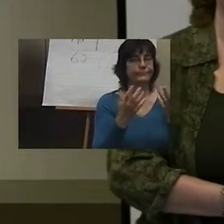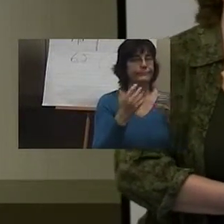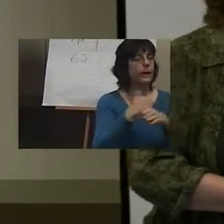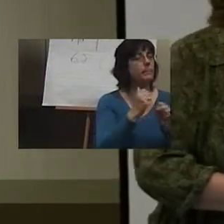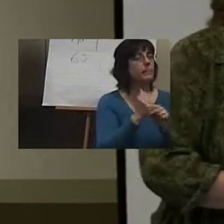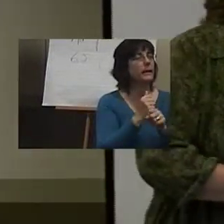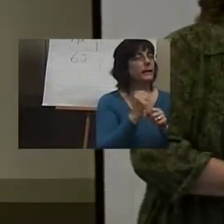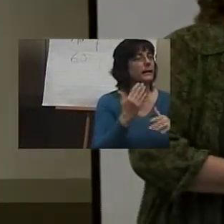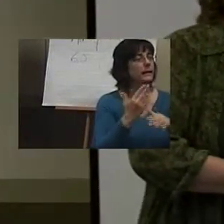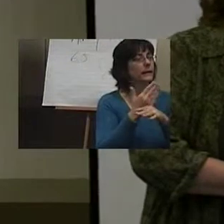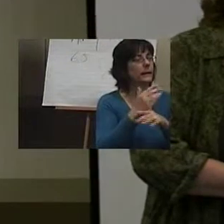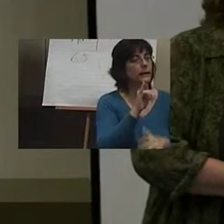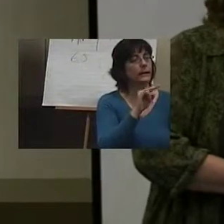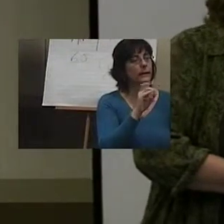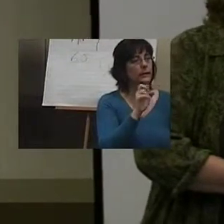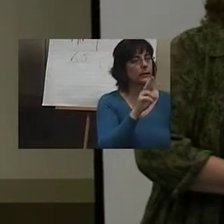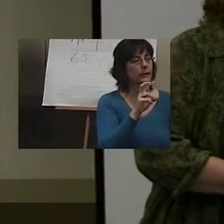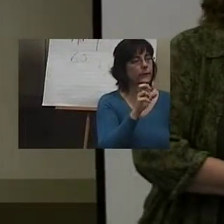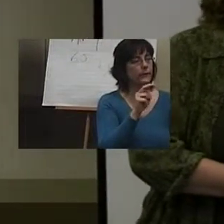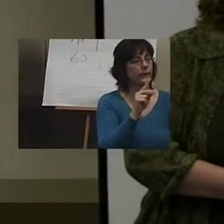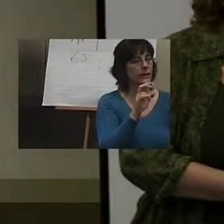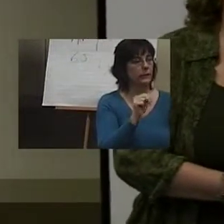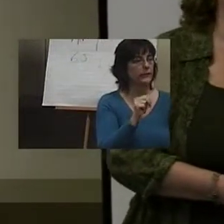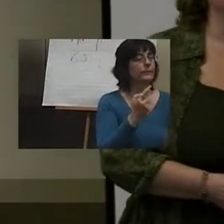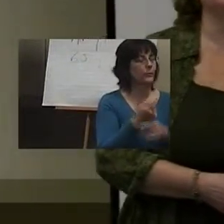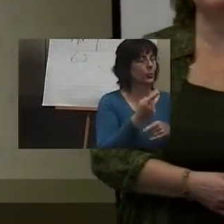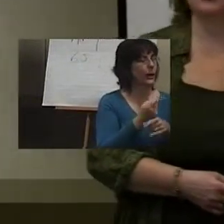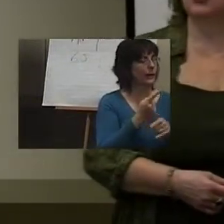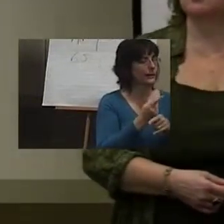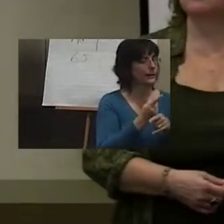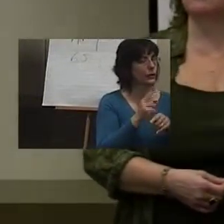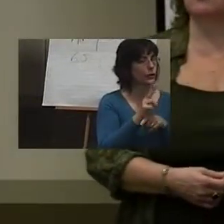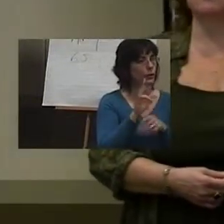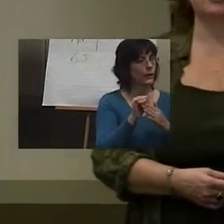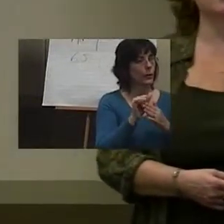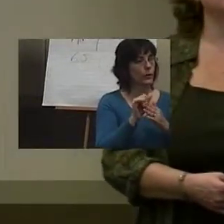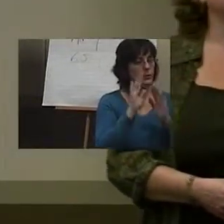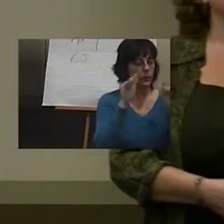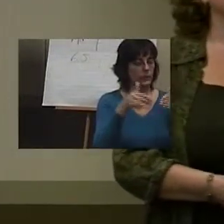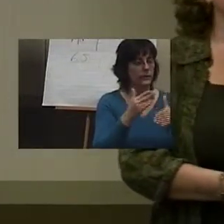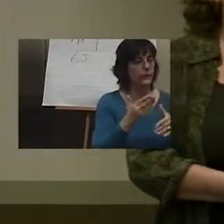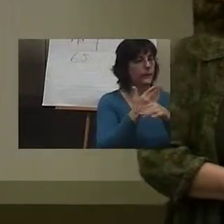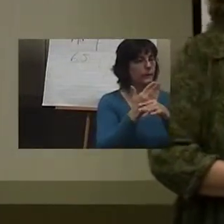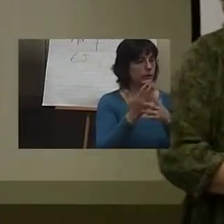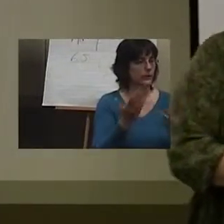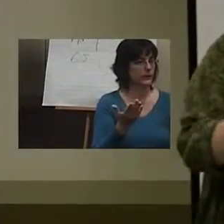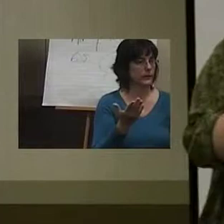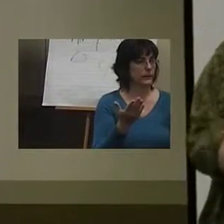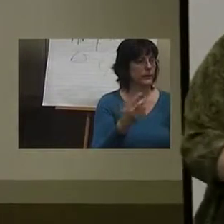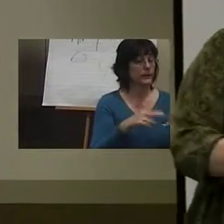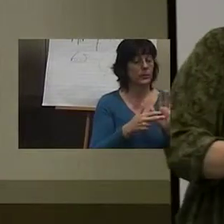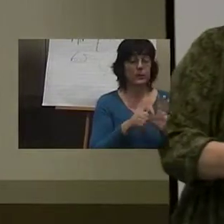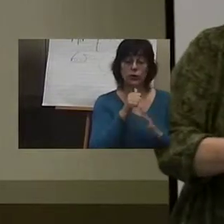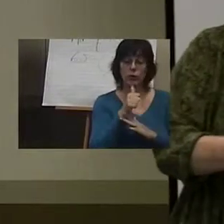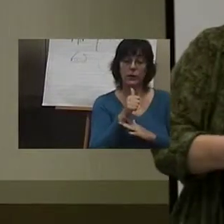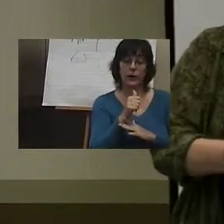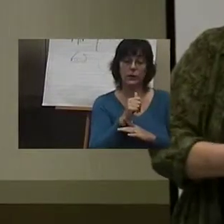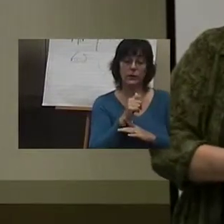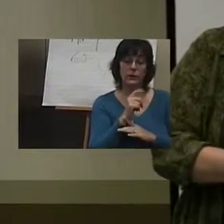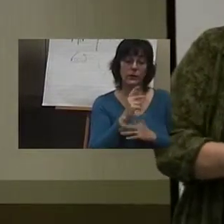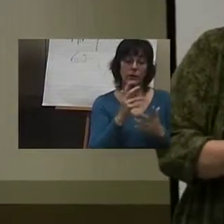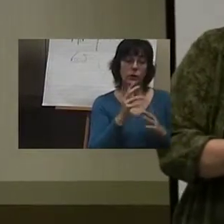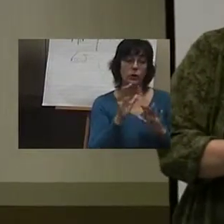Okay, thank you. You look at the strengths when you're talking about interventions. Okay? So you're not looking at